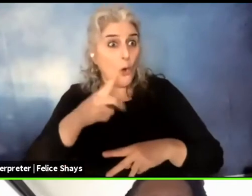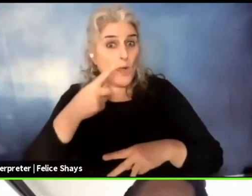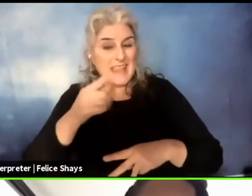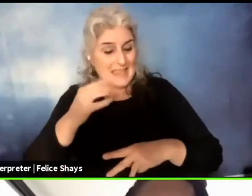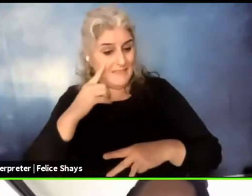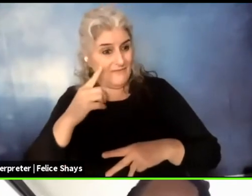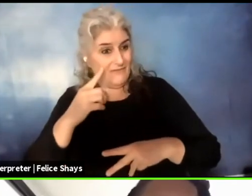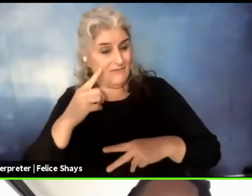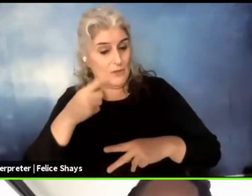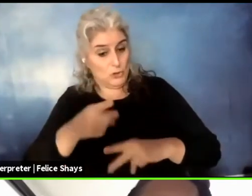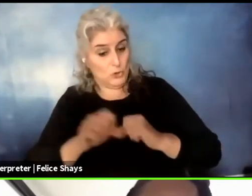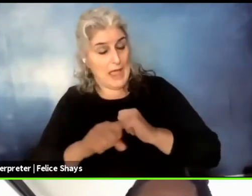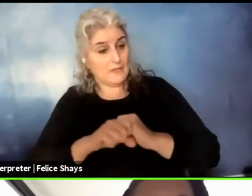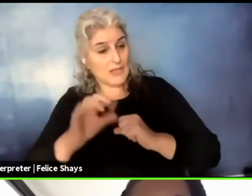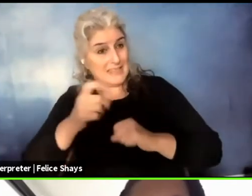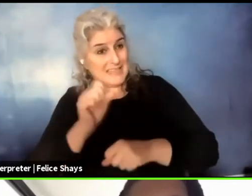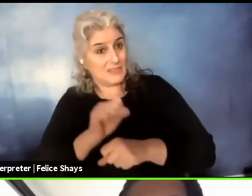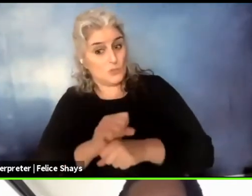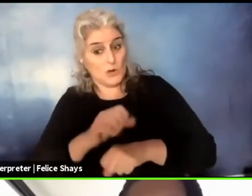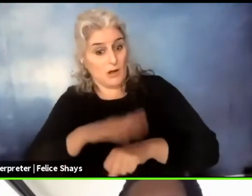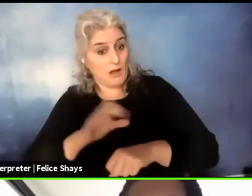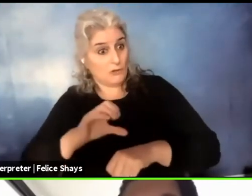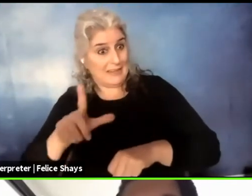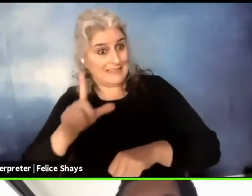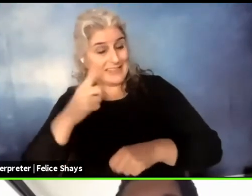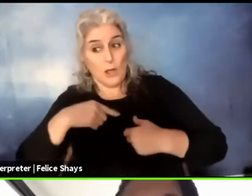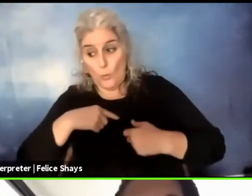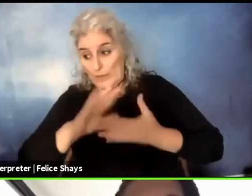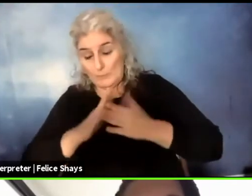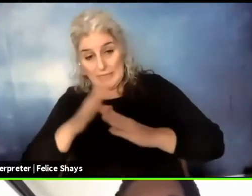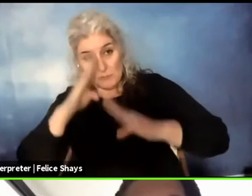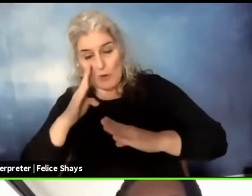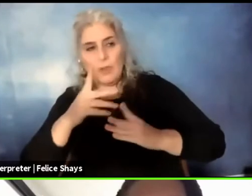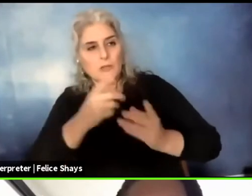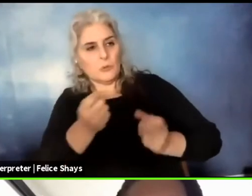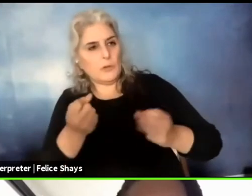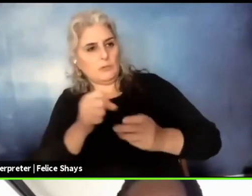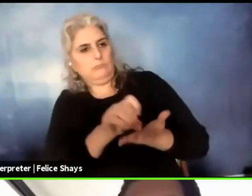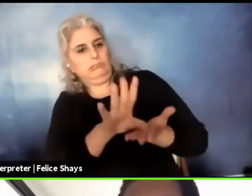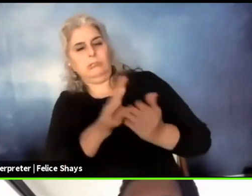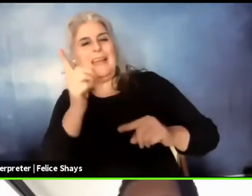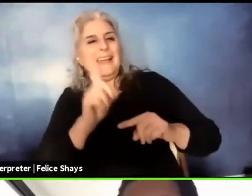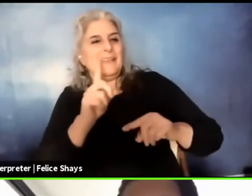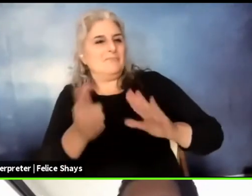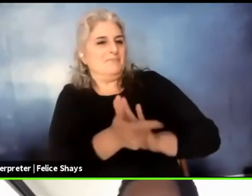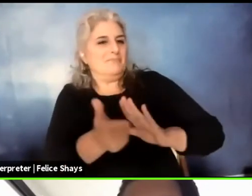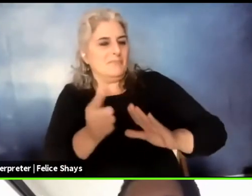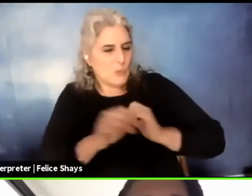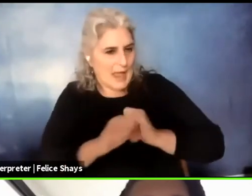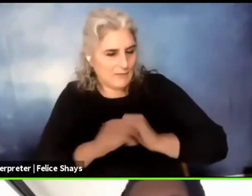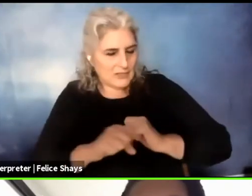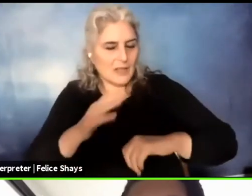And it just made the internet like less of a safe place for sex workers